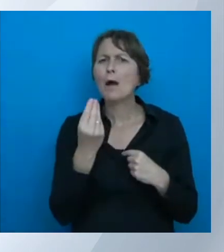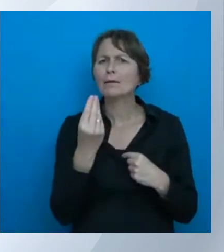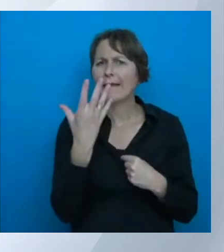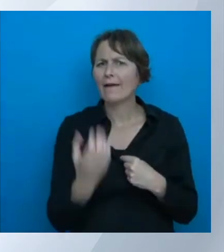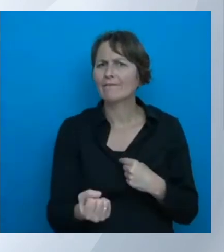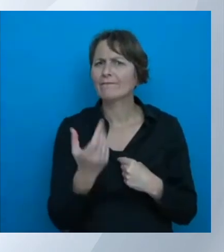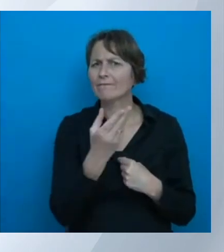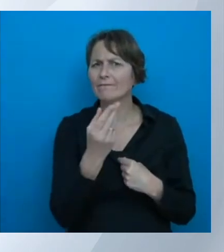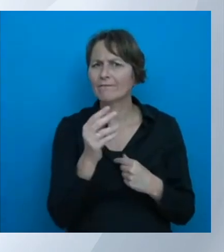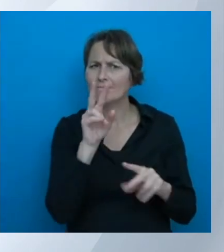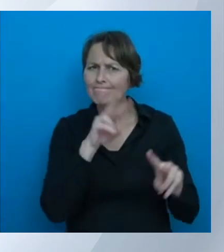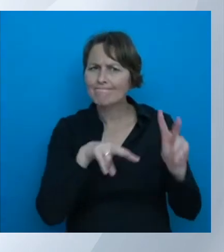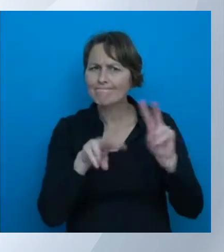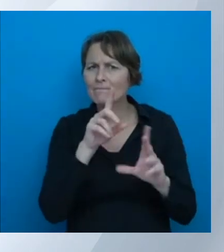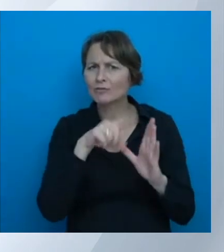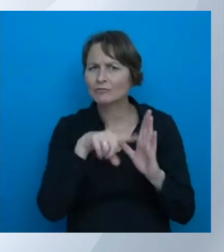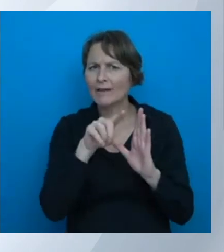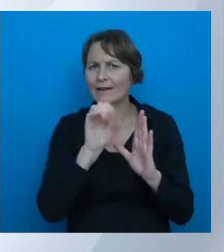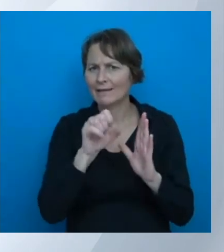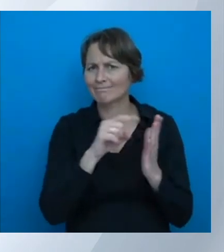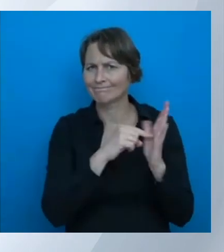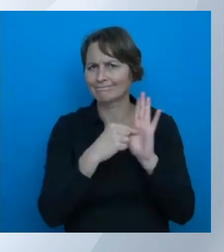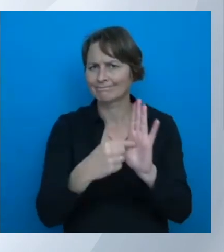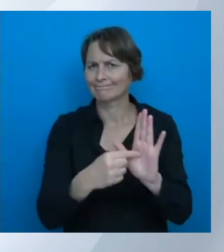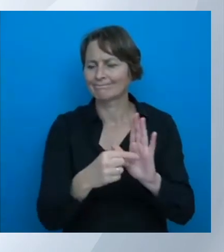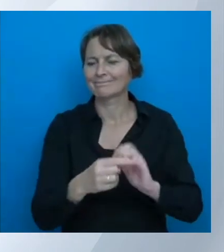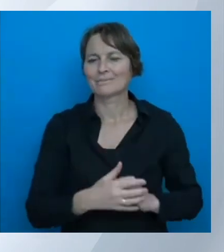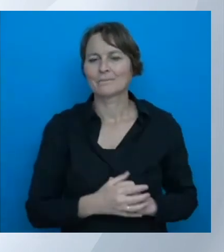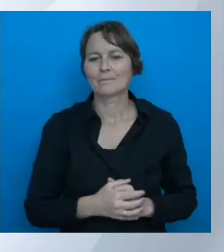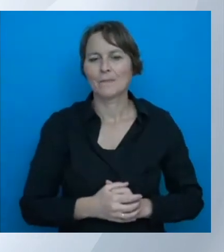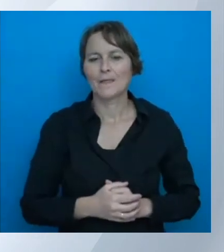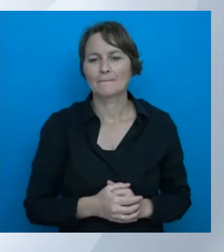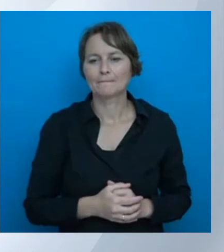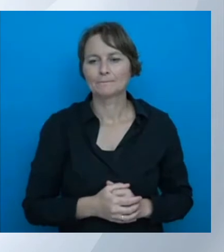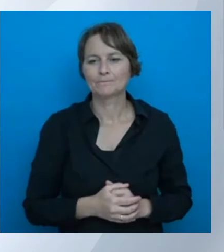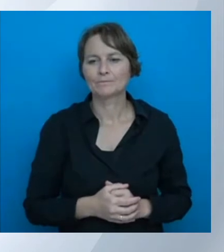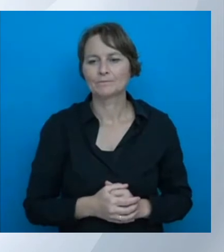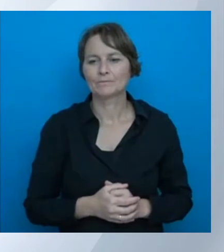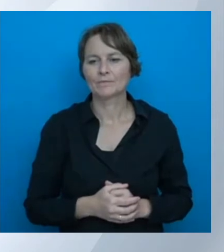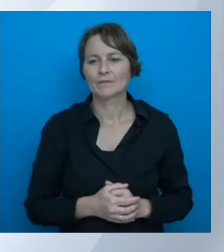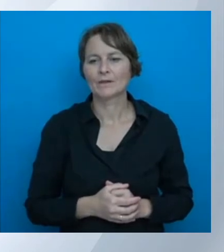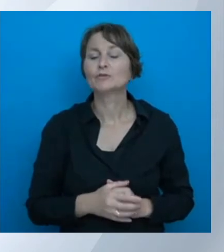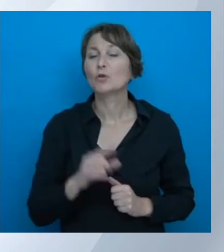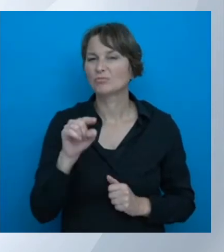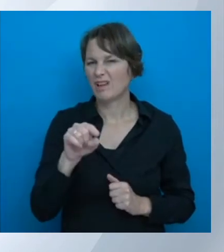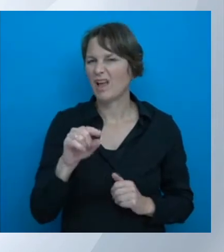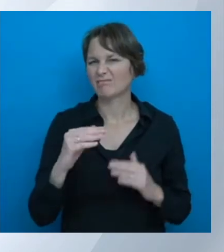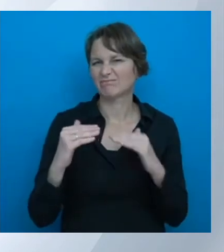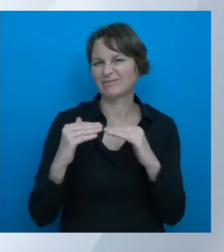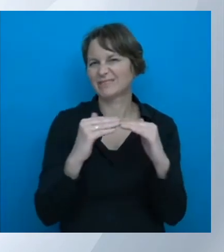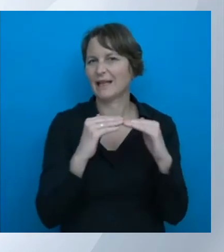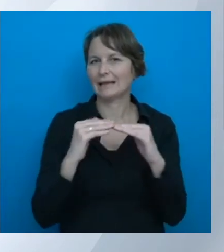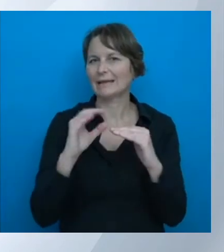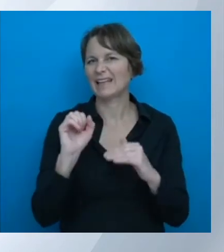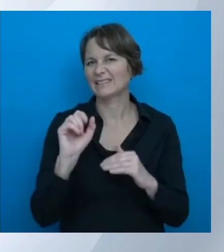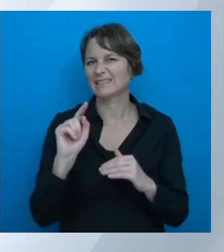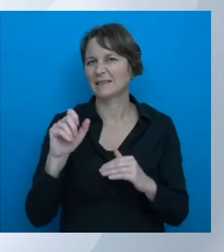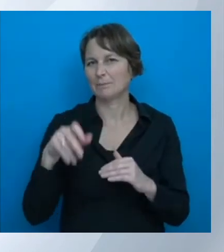file. This time I will be making standard HTTP calls. So see